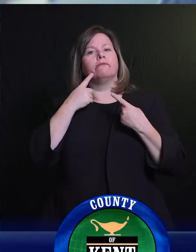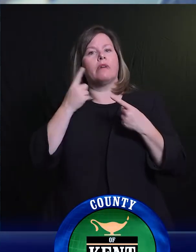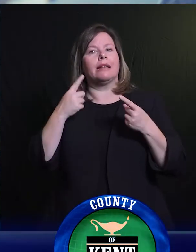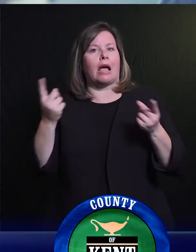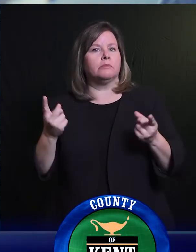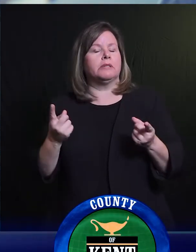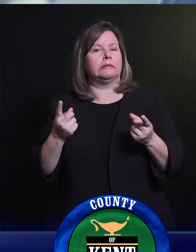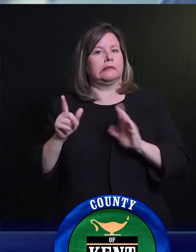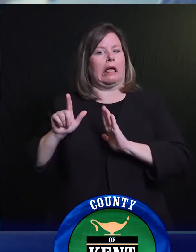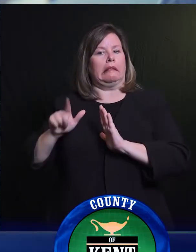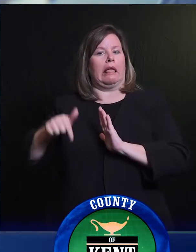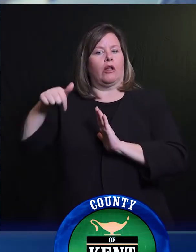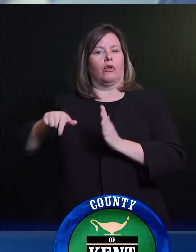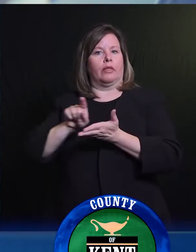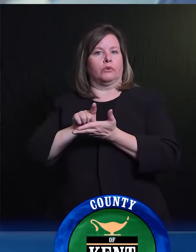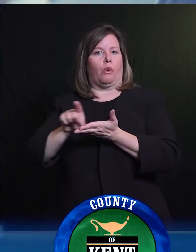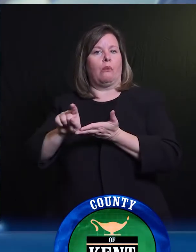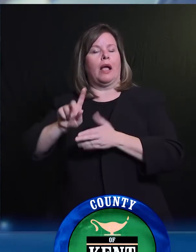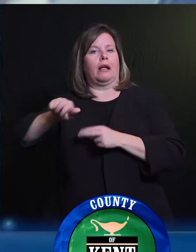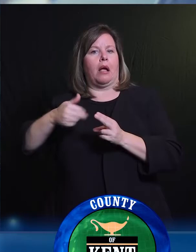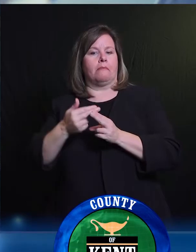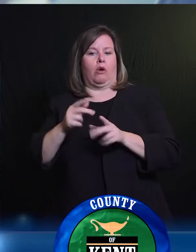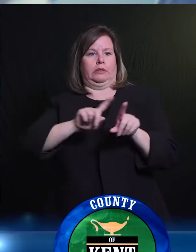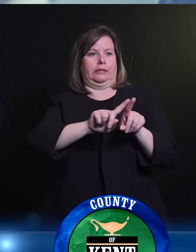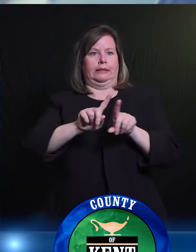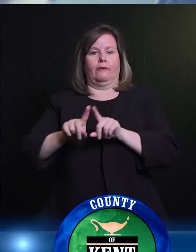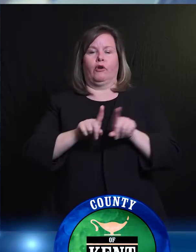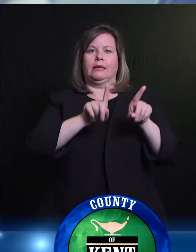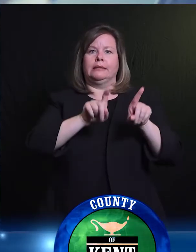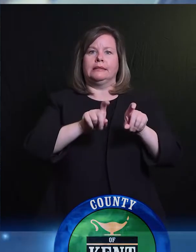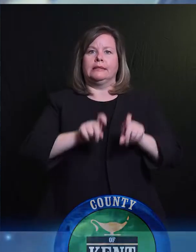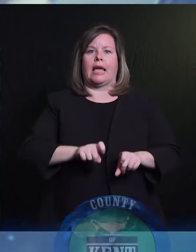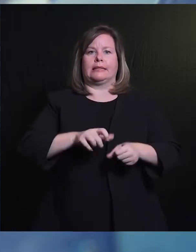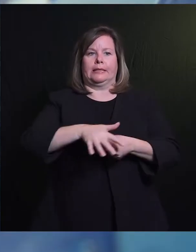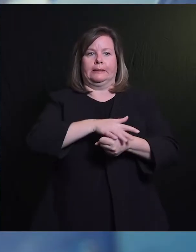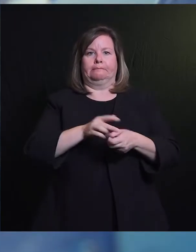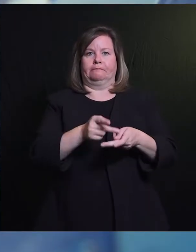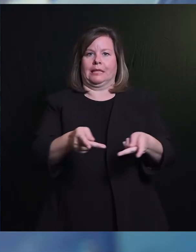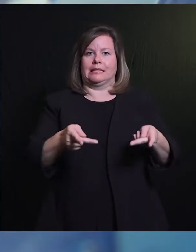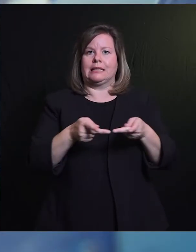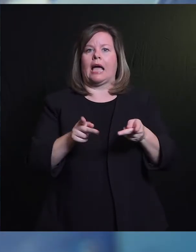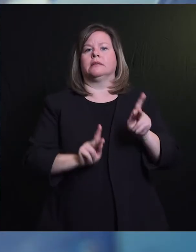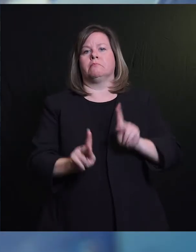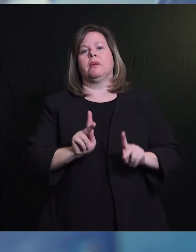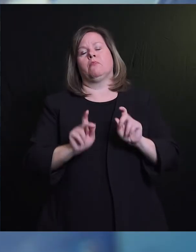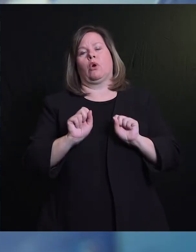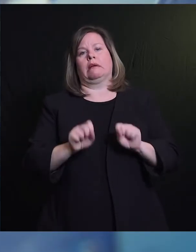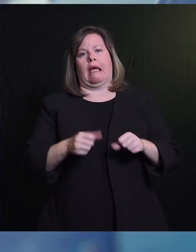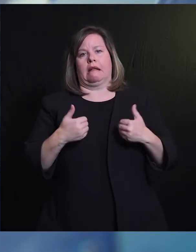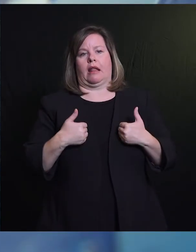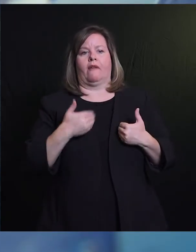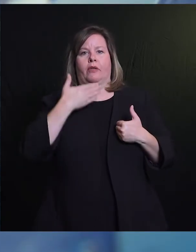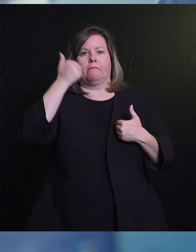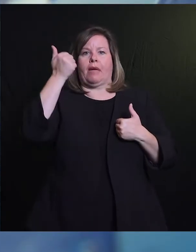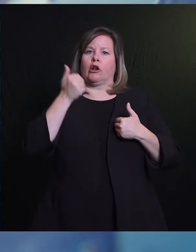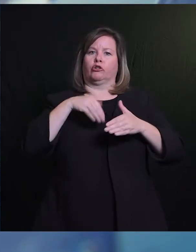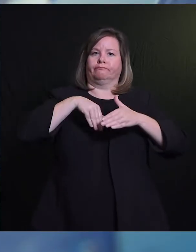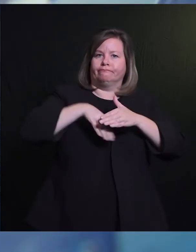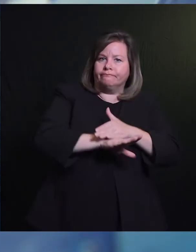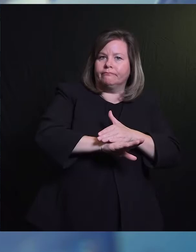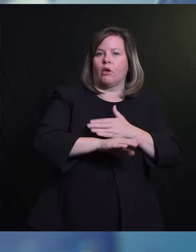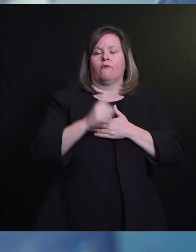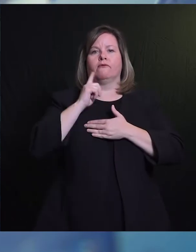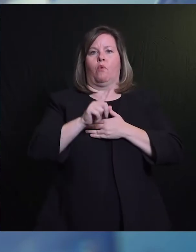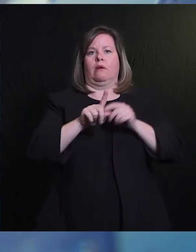some testing sites we're going to be opening in the community beginning next week so that people can get better access to testing. That's going to be part of the